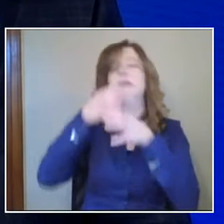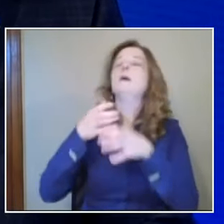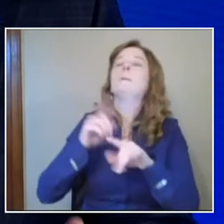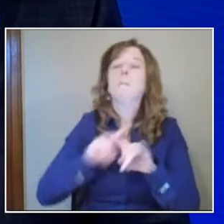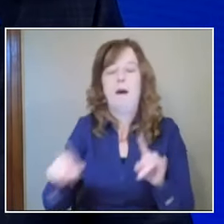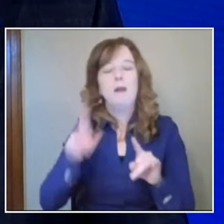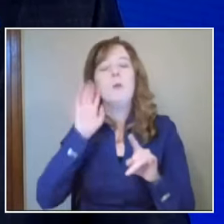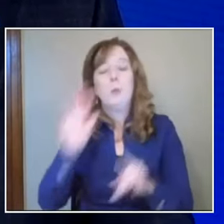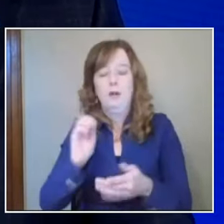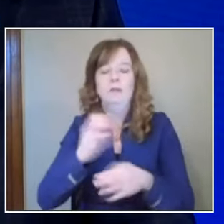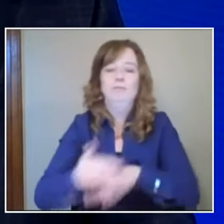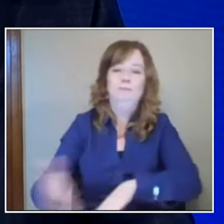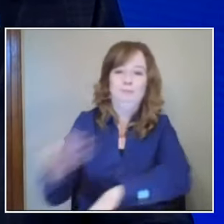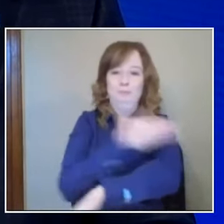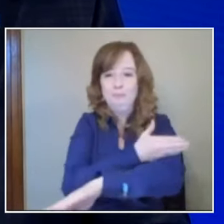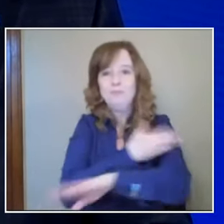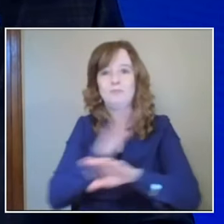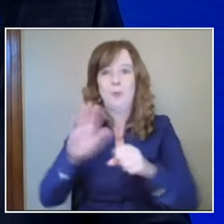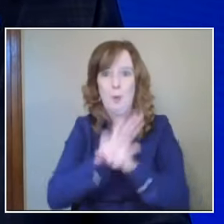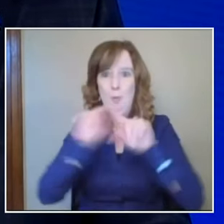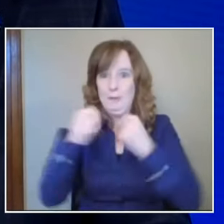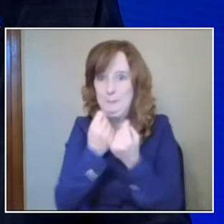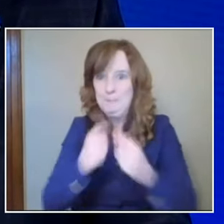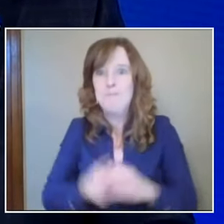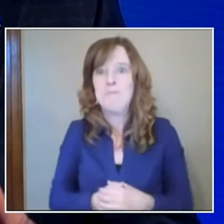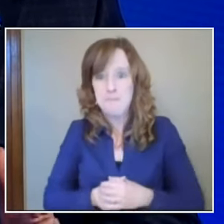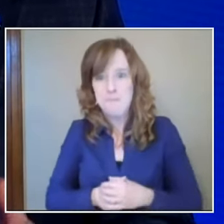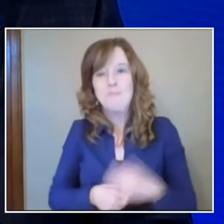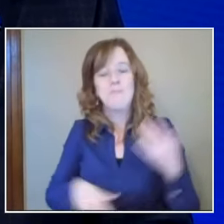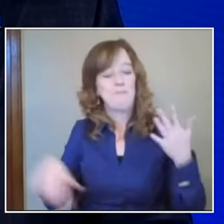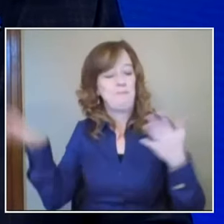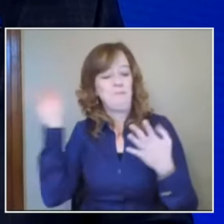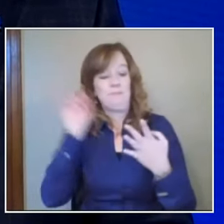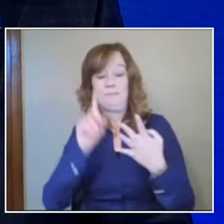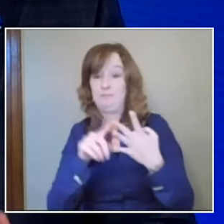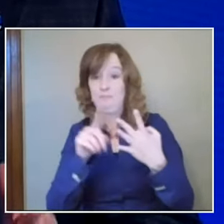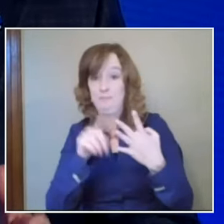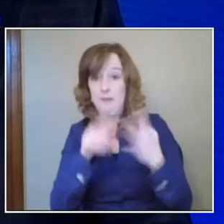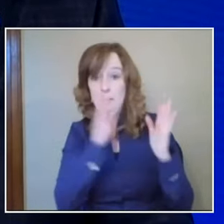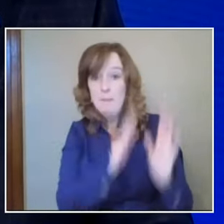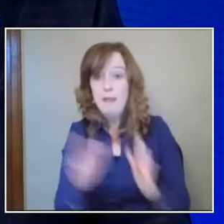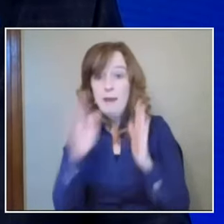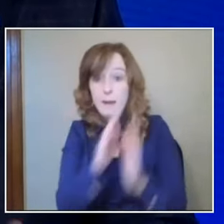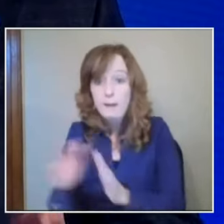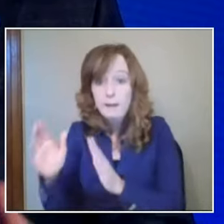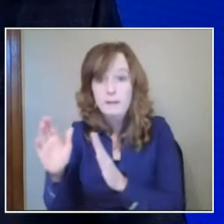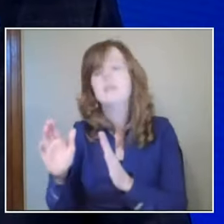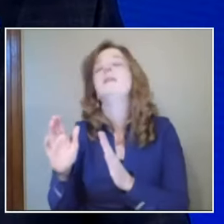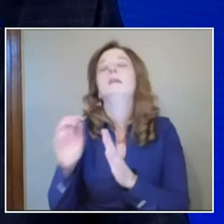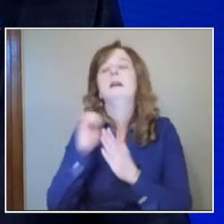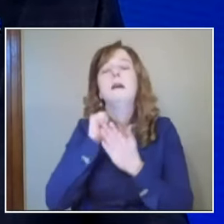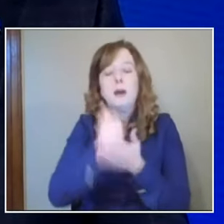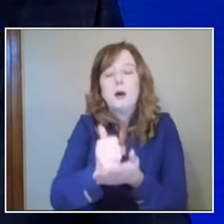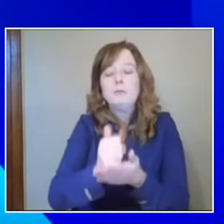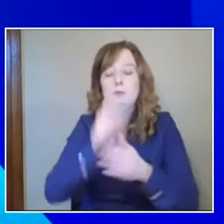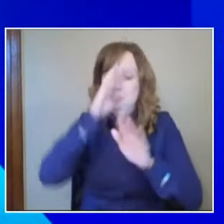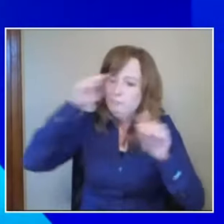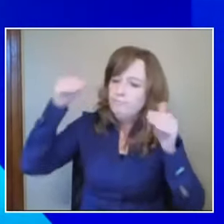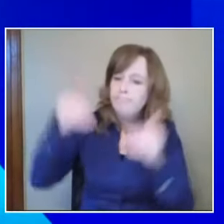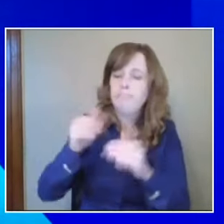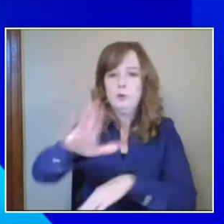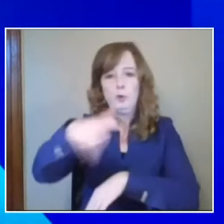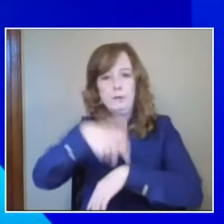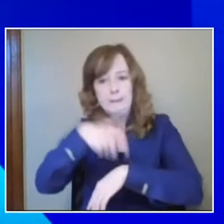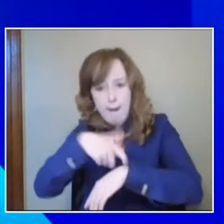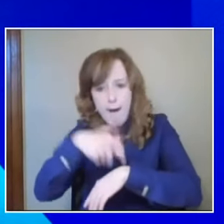P is planning. Planning tells you where to focus your time, energy, and resources.